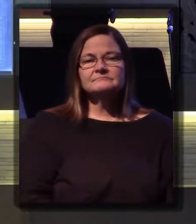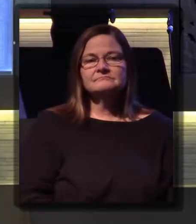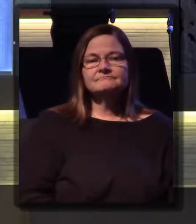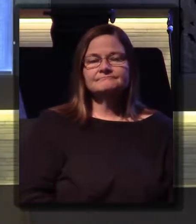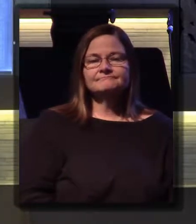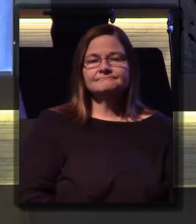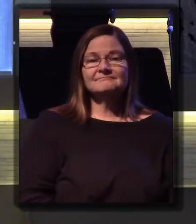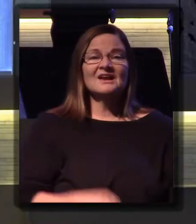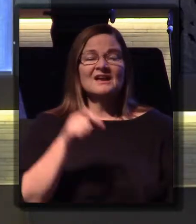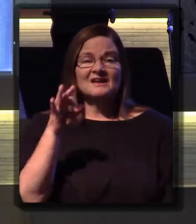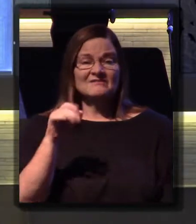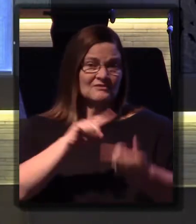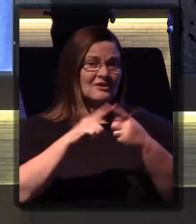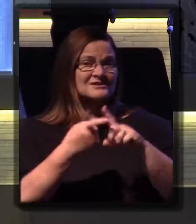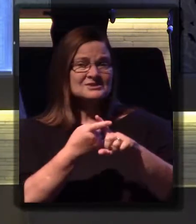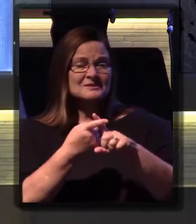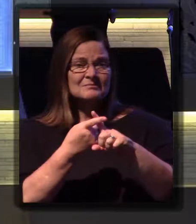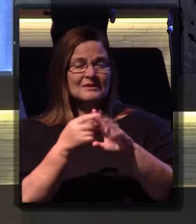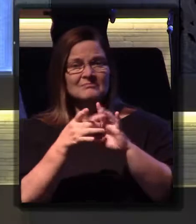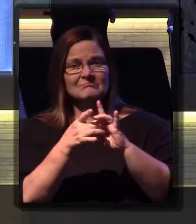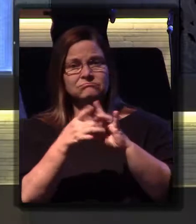would rather pass over,